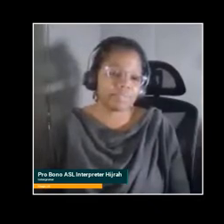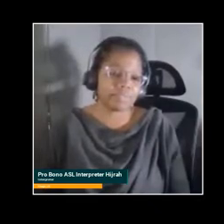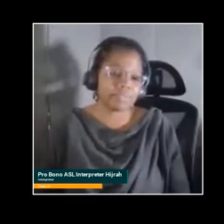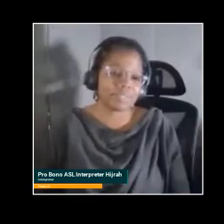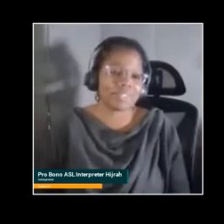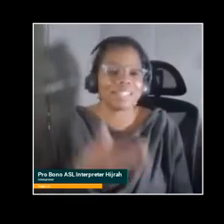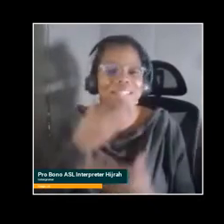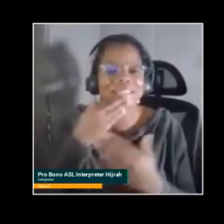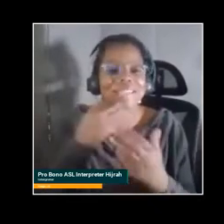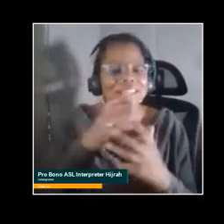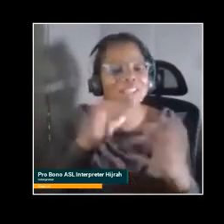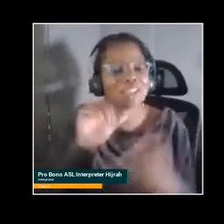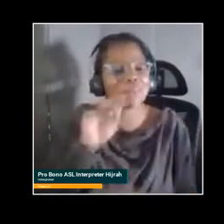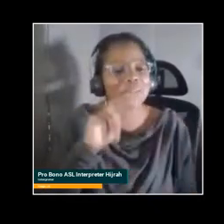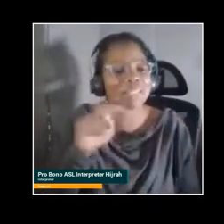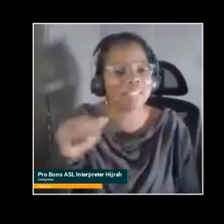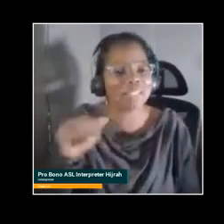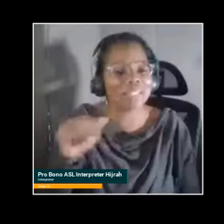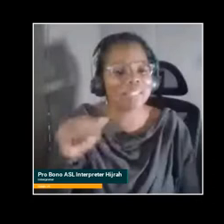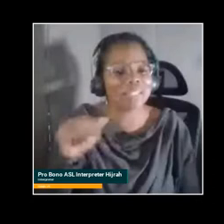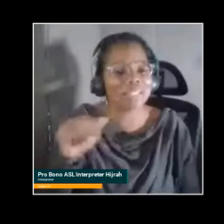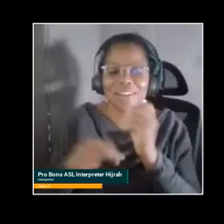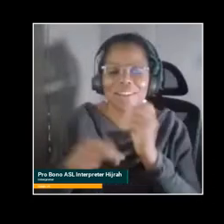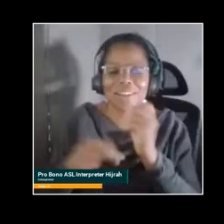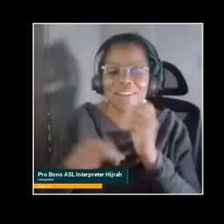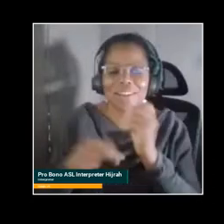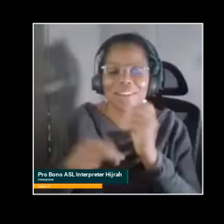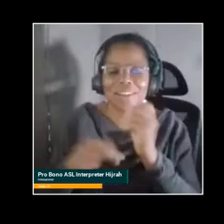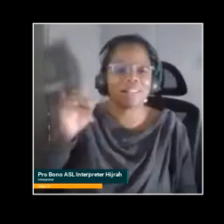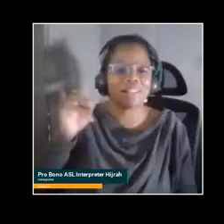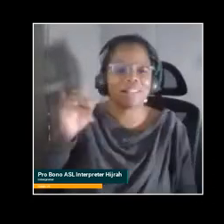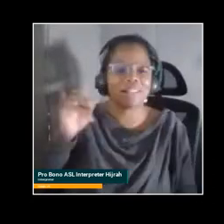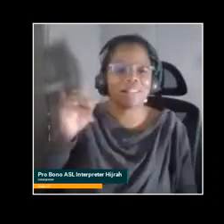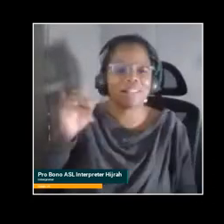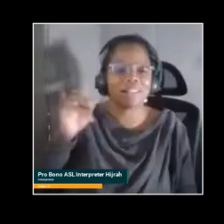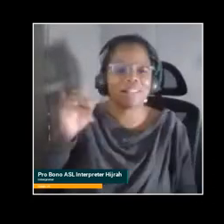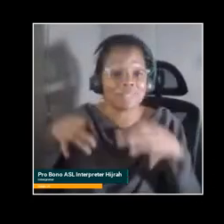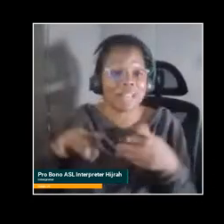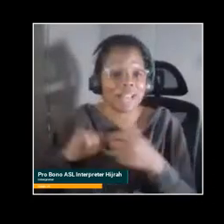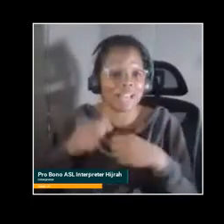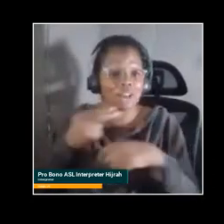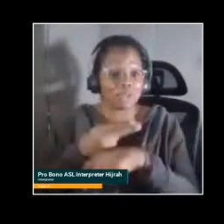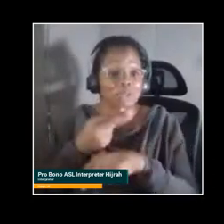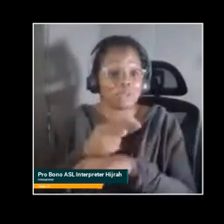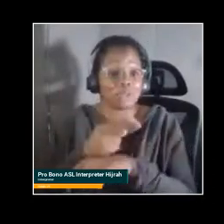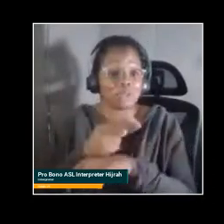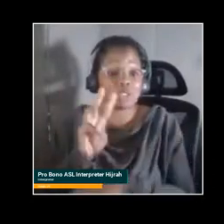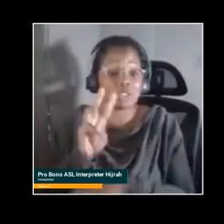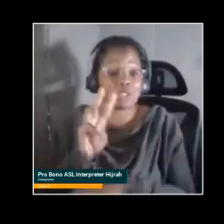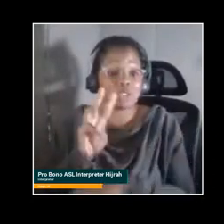Thank you very much, Anna. Hi, everyone. I'm Lan. I'm going to go through with you how to use the website.